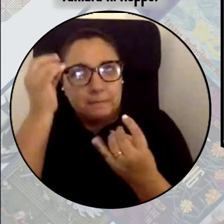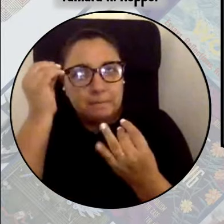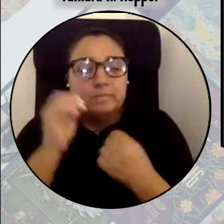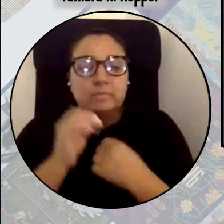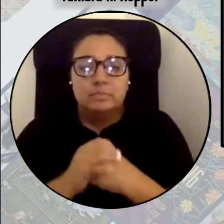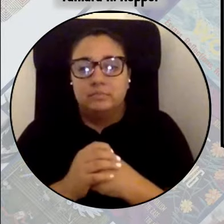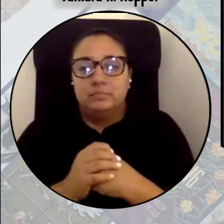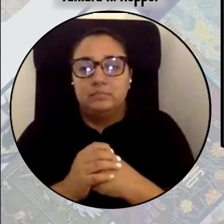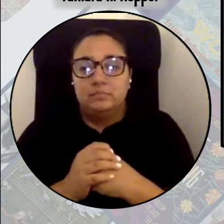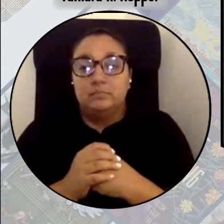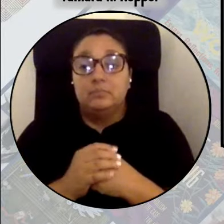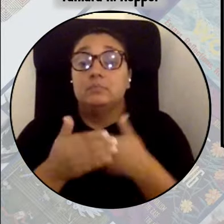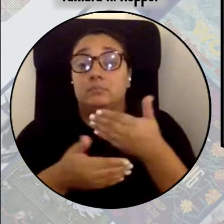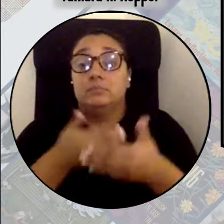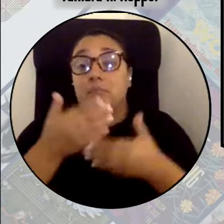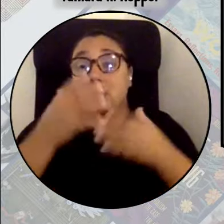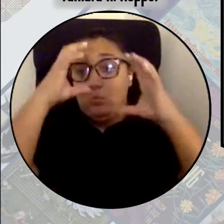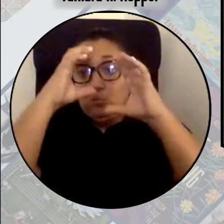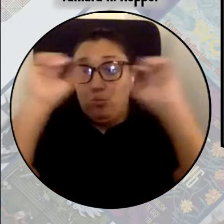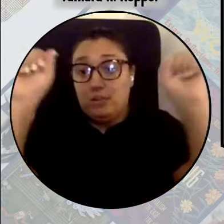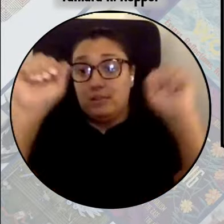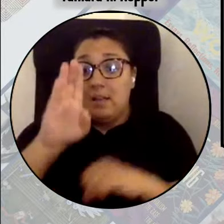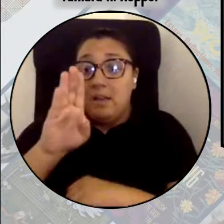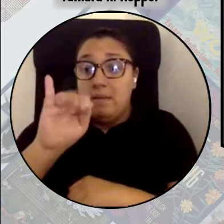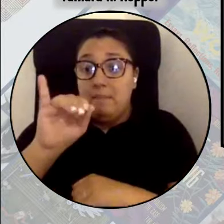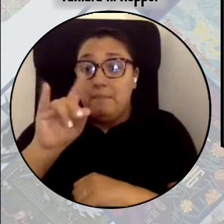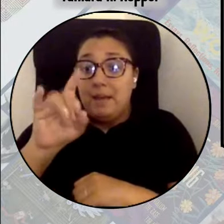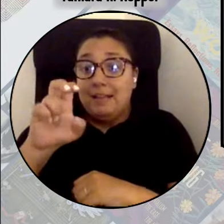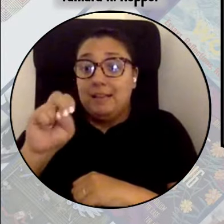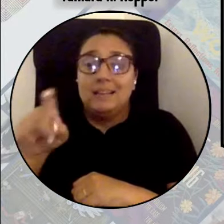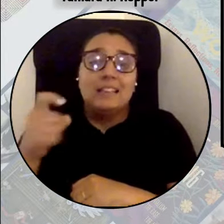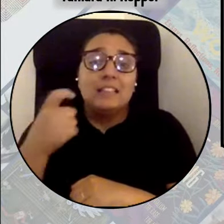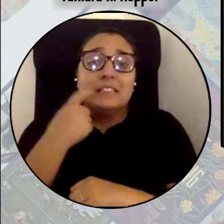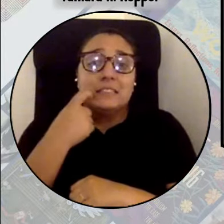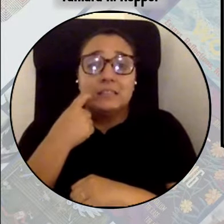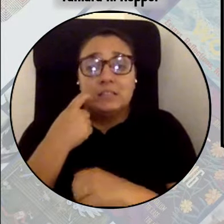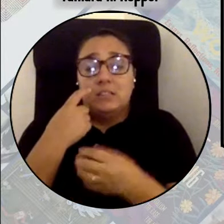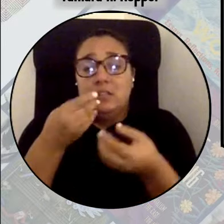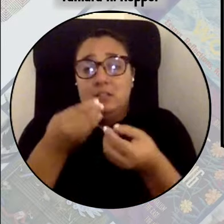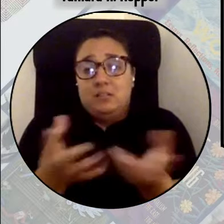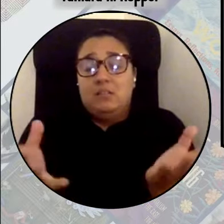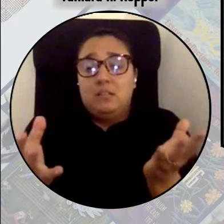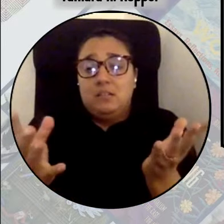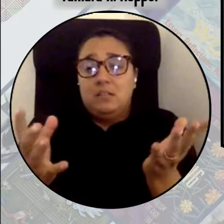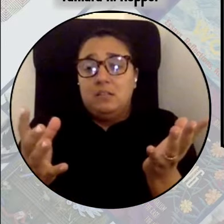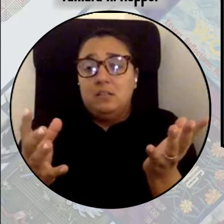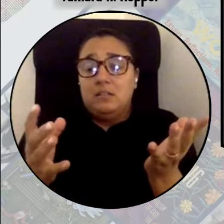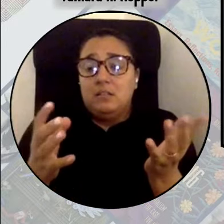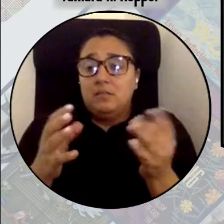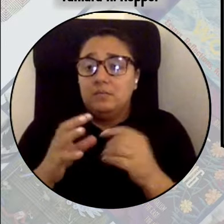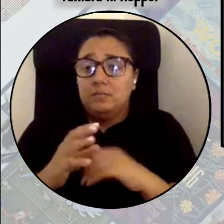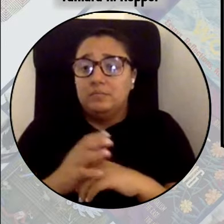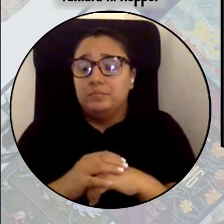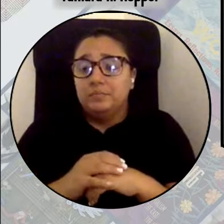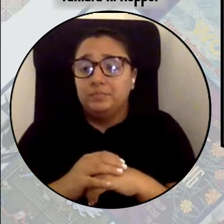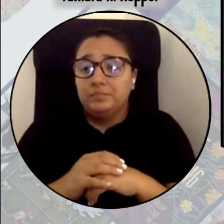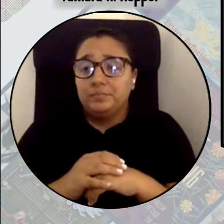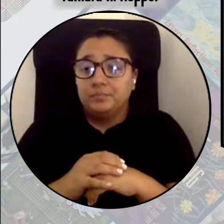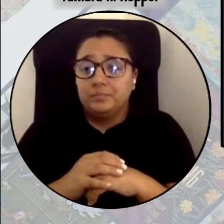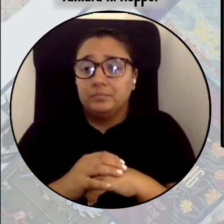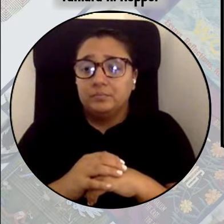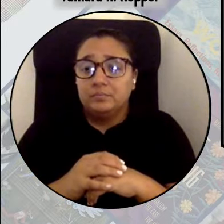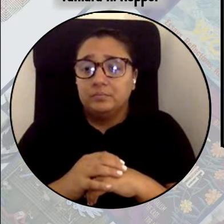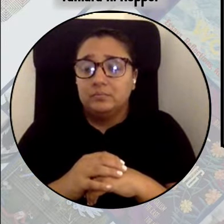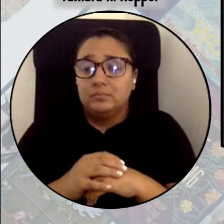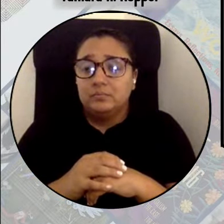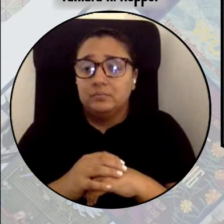President Biden put out his own press release, and we'll talk about that in a moment. He actually put out a press